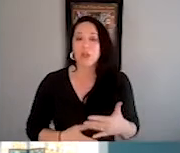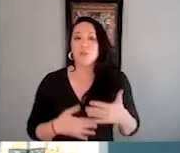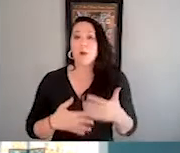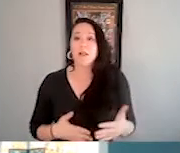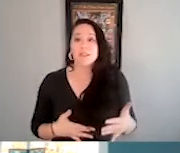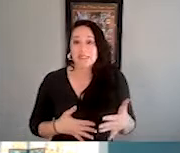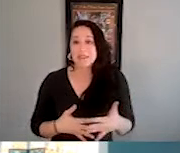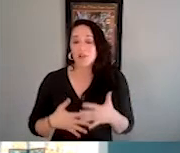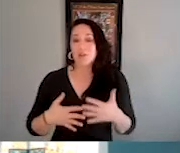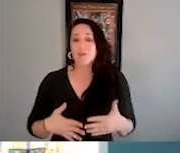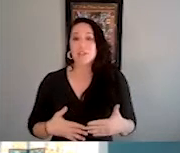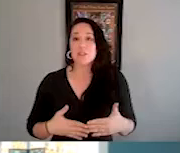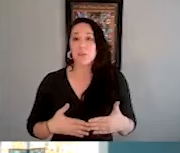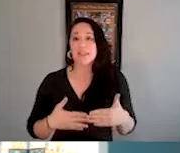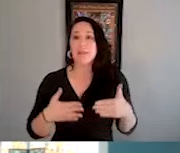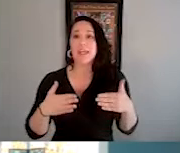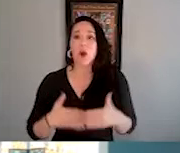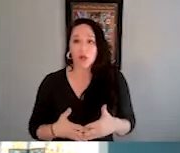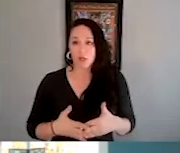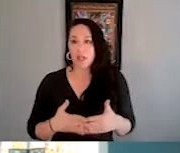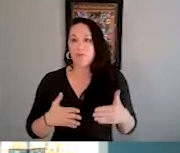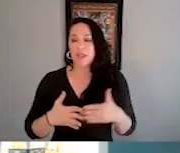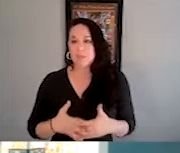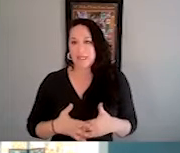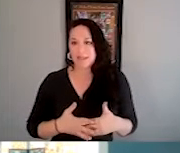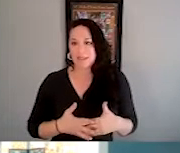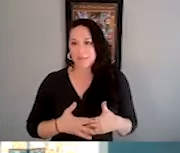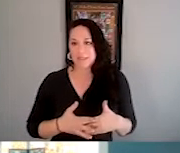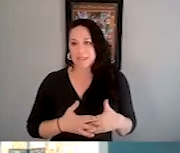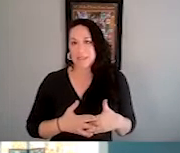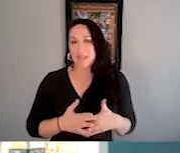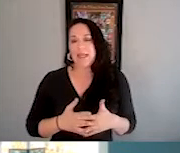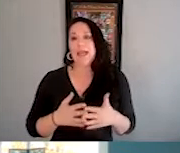factors, those policies or interventions in place that make it harder for them to get to